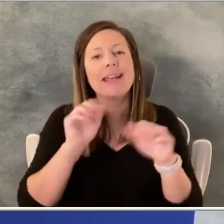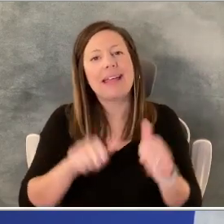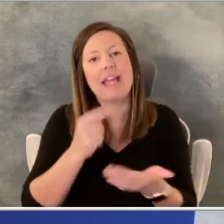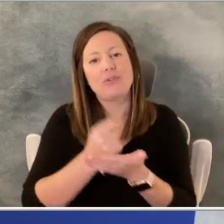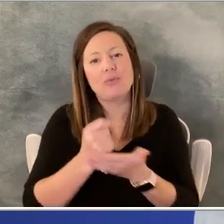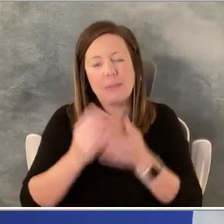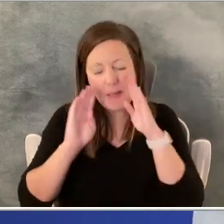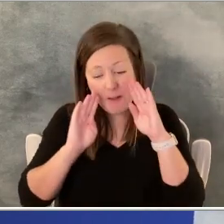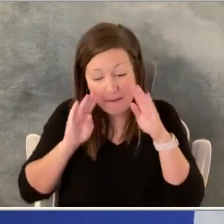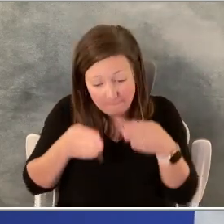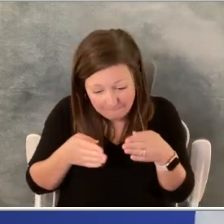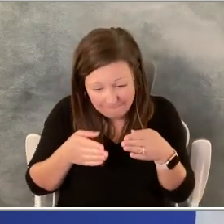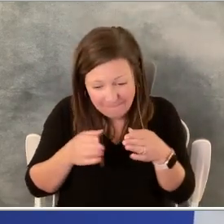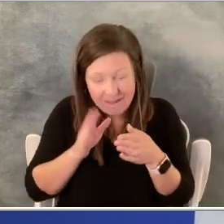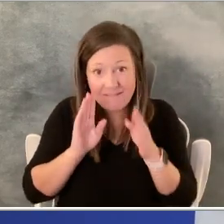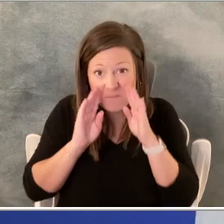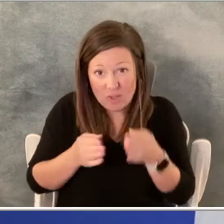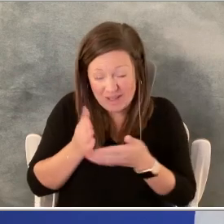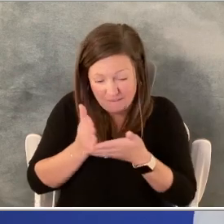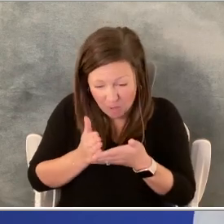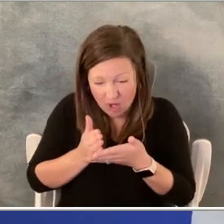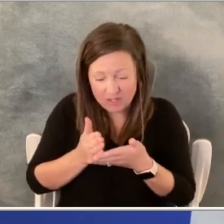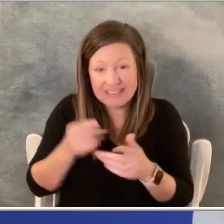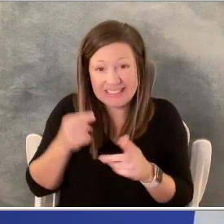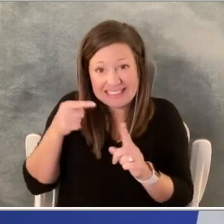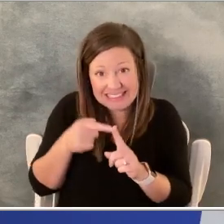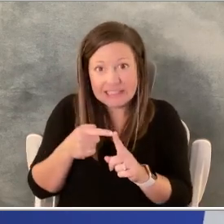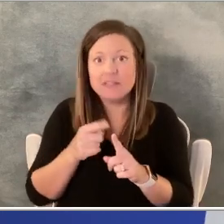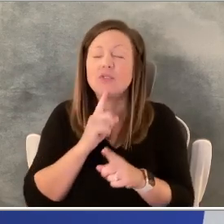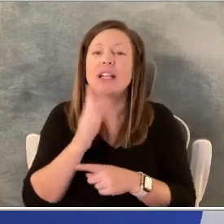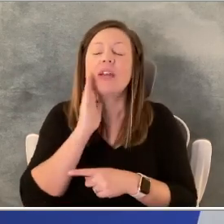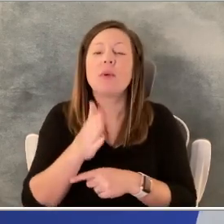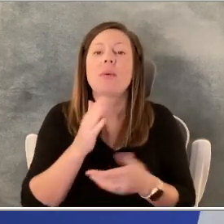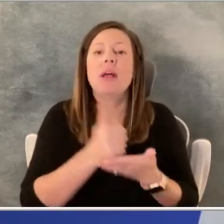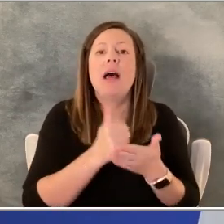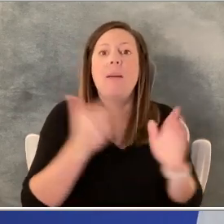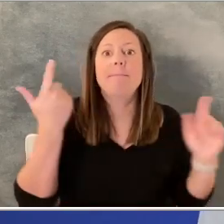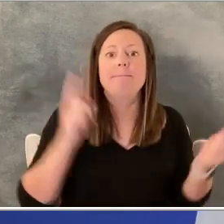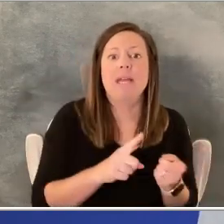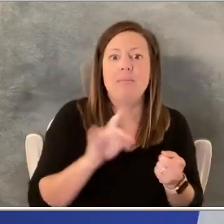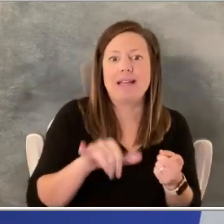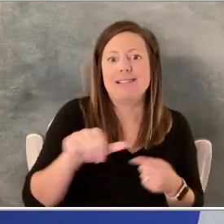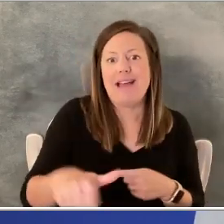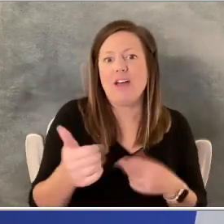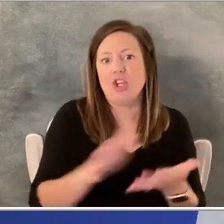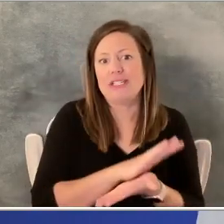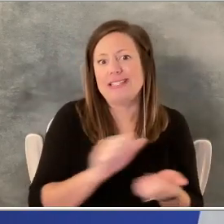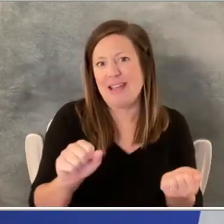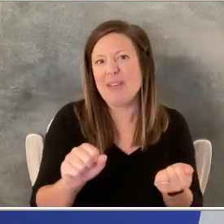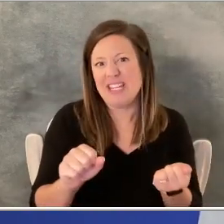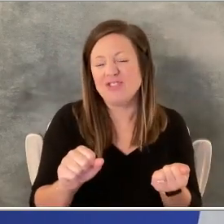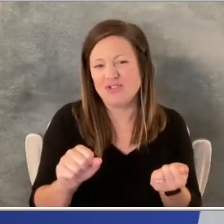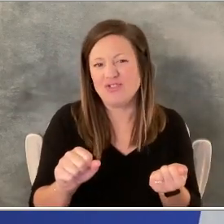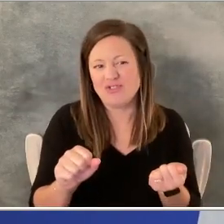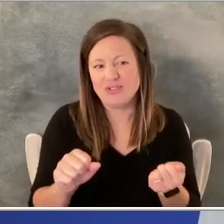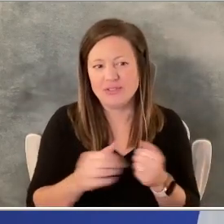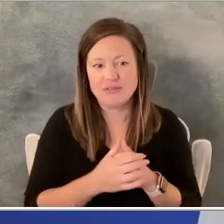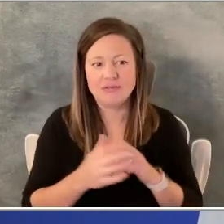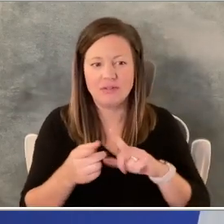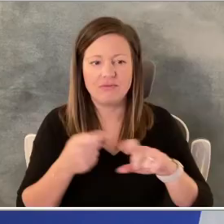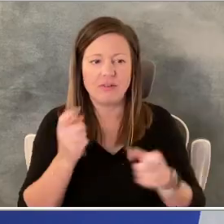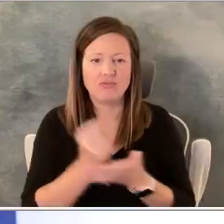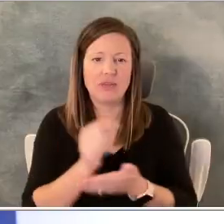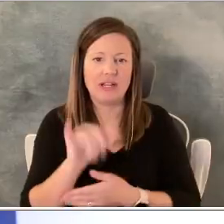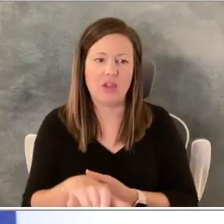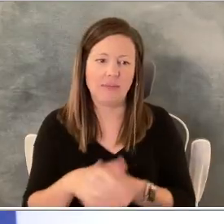of the prostate, we're going to minimize that collateral damage from treating the urinary tract or treating the nerves that control